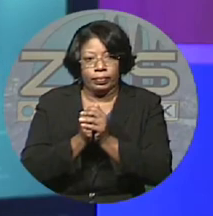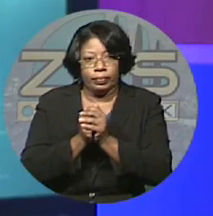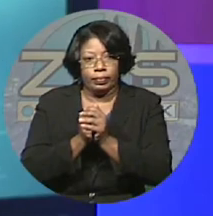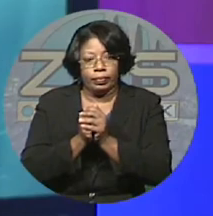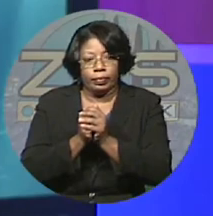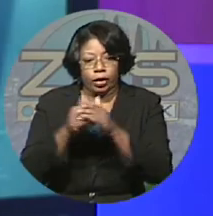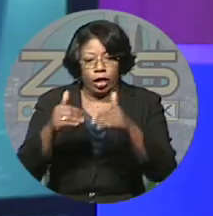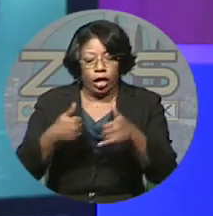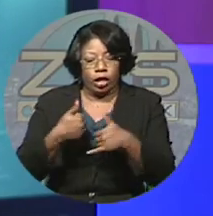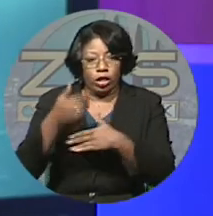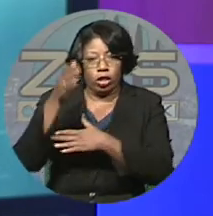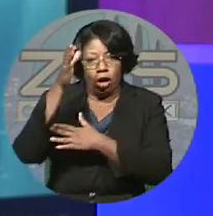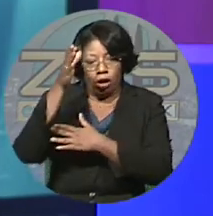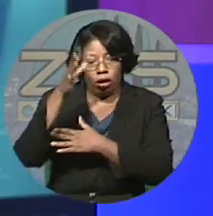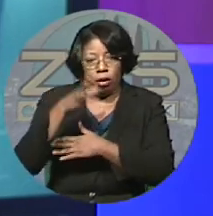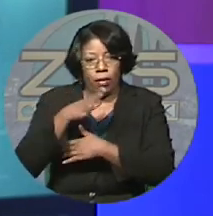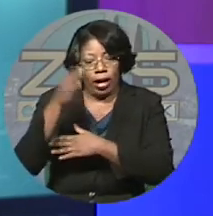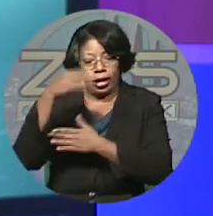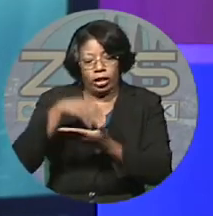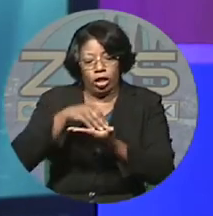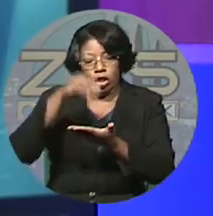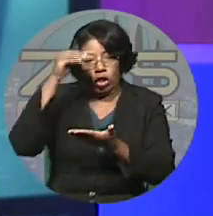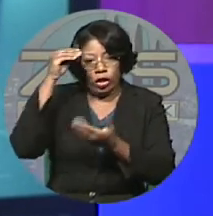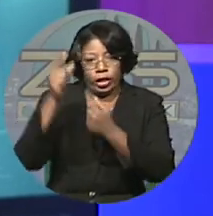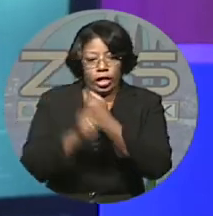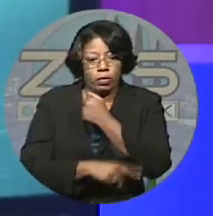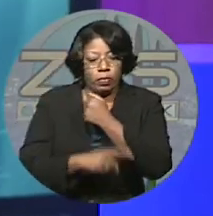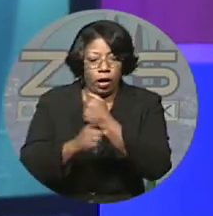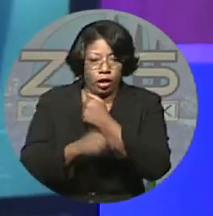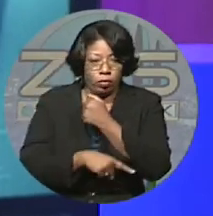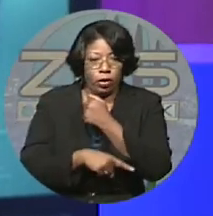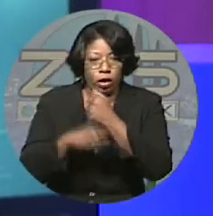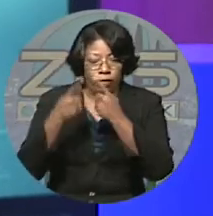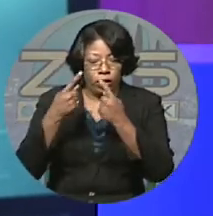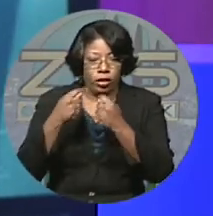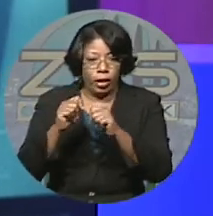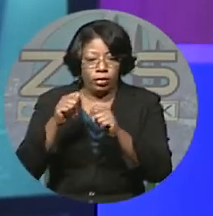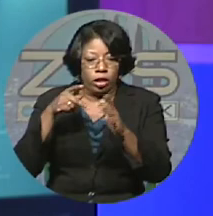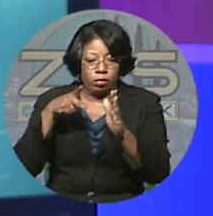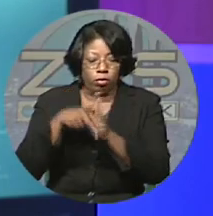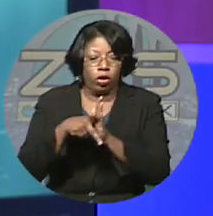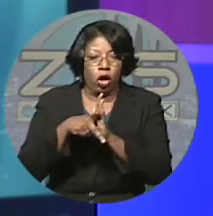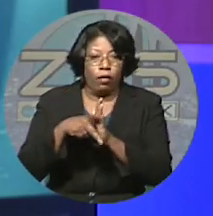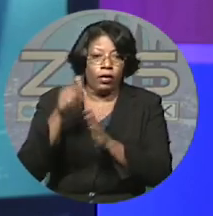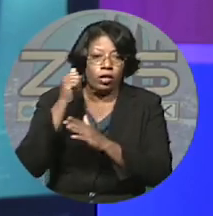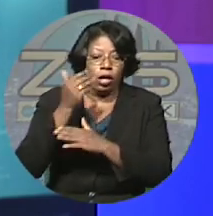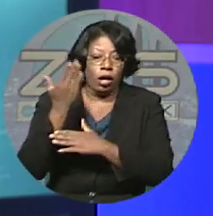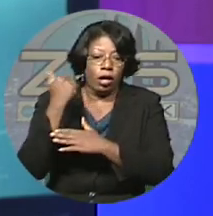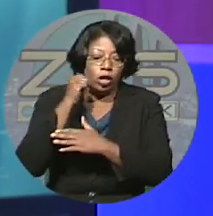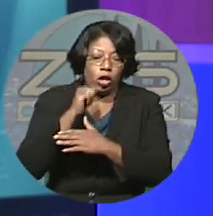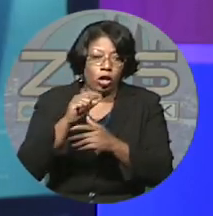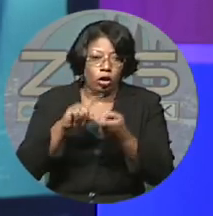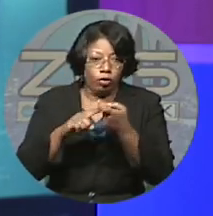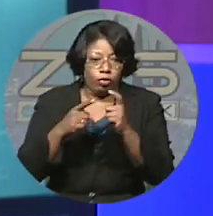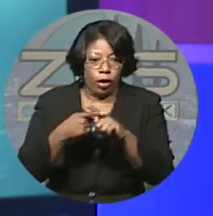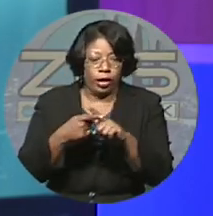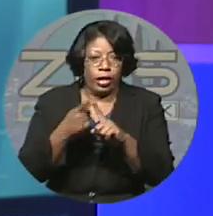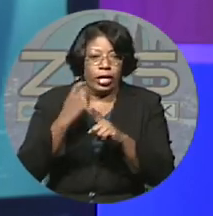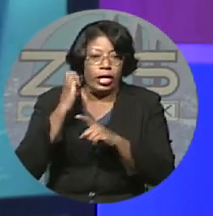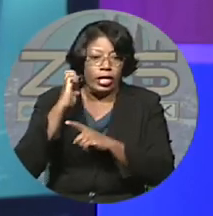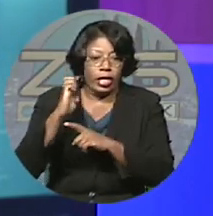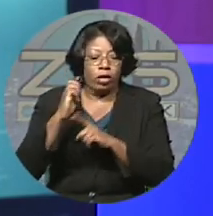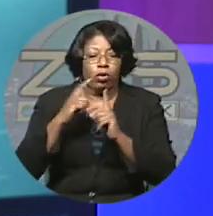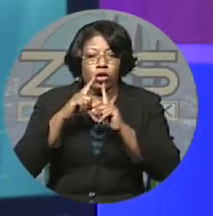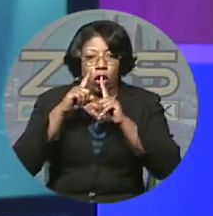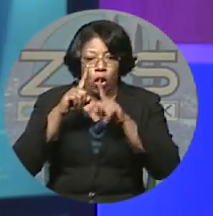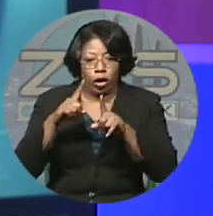A young man learning his fate today for the attempted murder of his former girlfriend. As Foreign Carrier reports, the convict was also ordered to